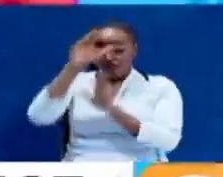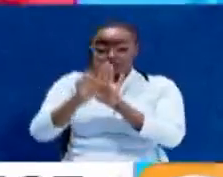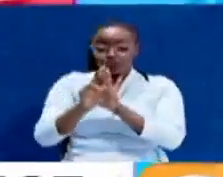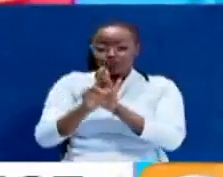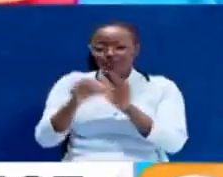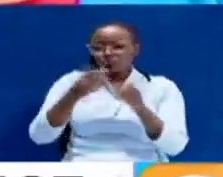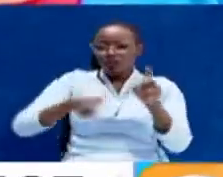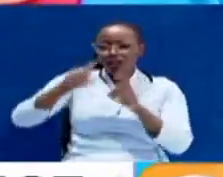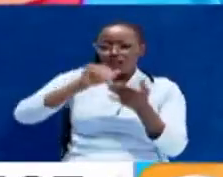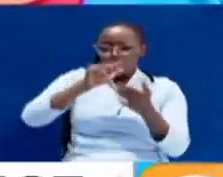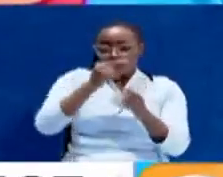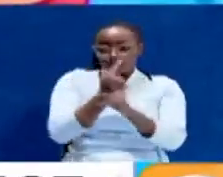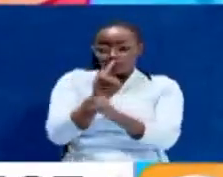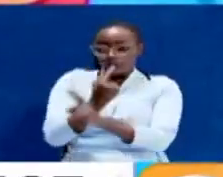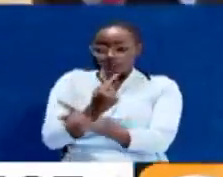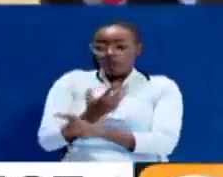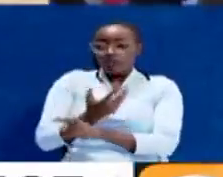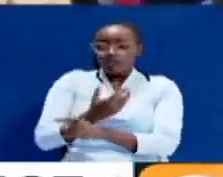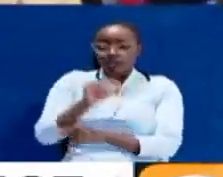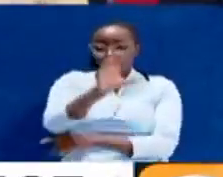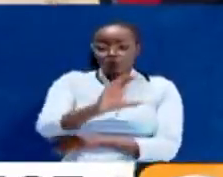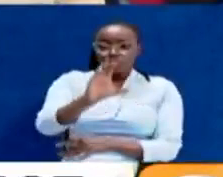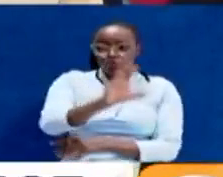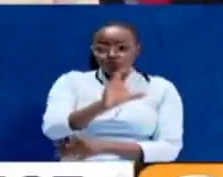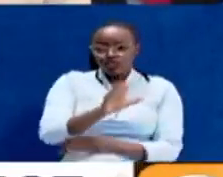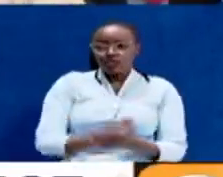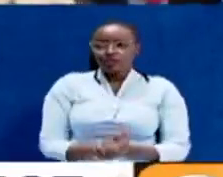development projects in their respective constituencies.